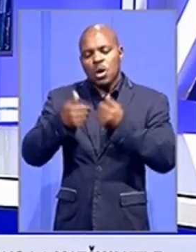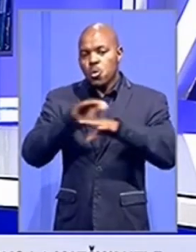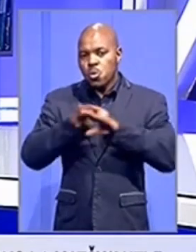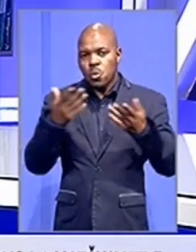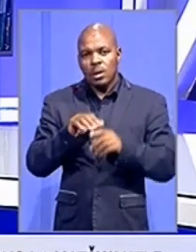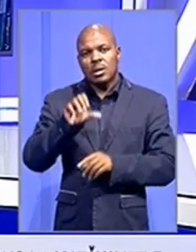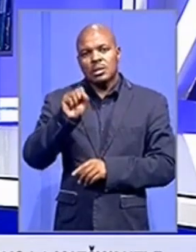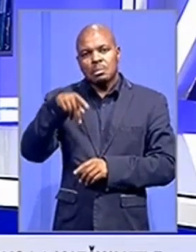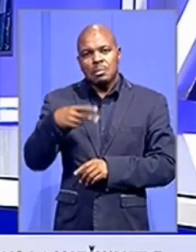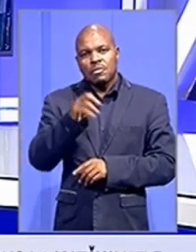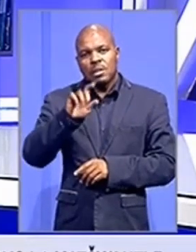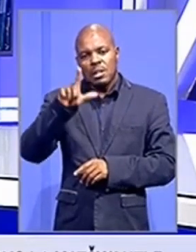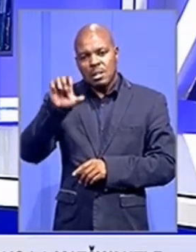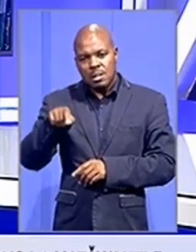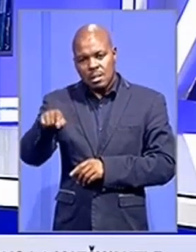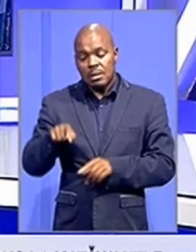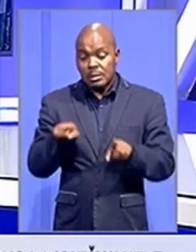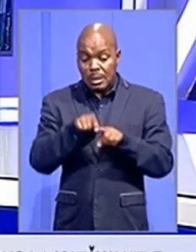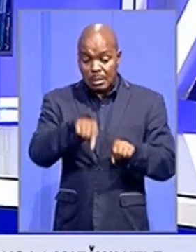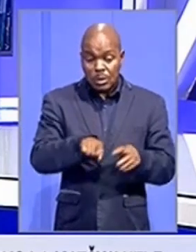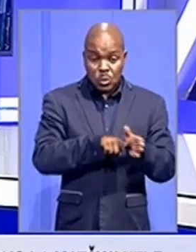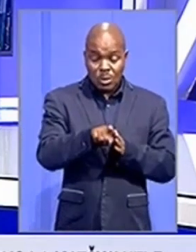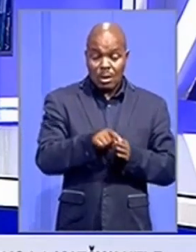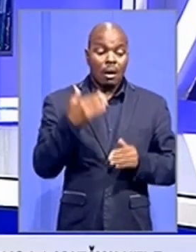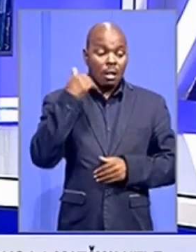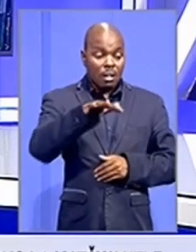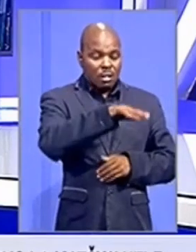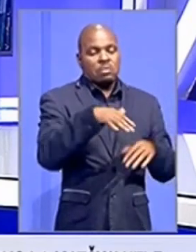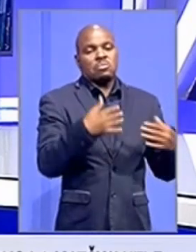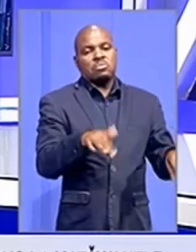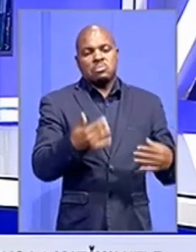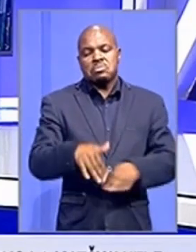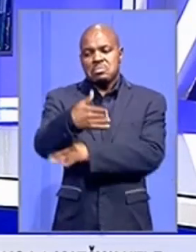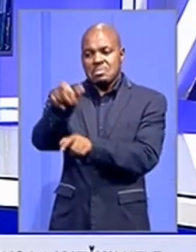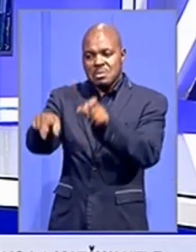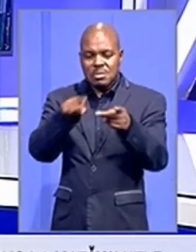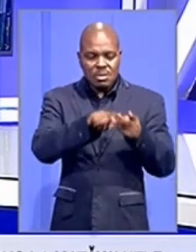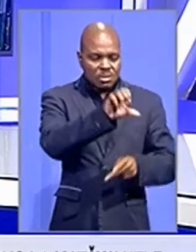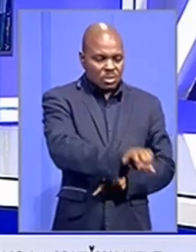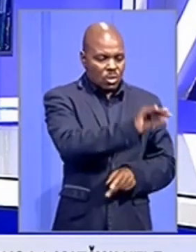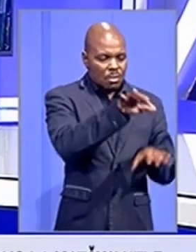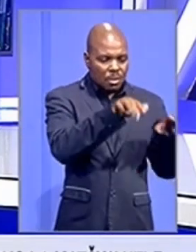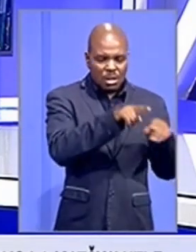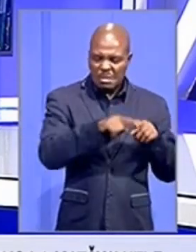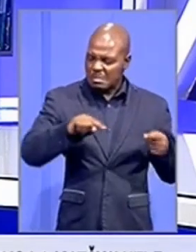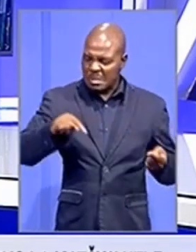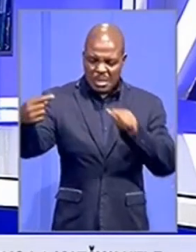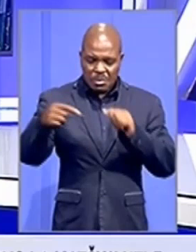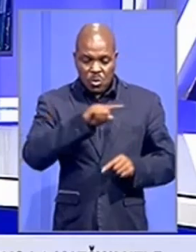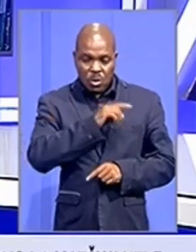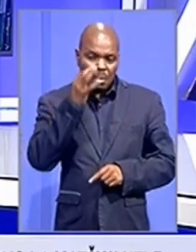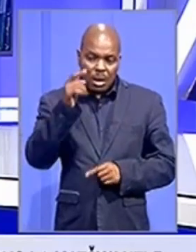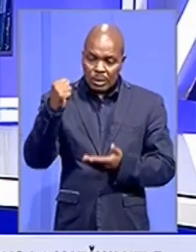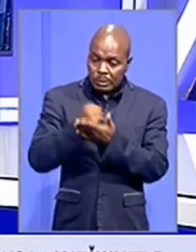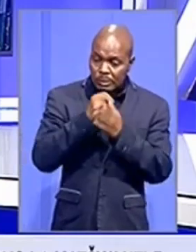hono pejana mo bekeng ka Alexander go bile le dithulano gareng ga batswantle le badudi ba nyakago gore ba senang